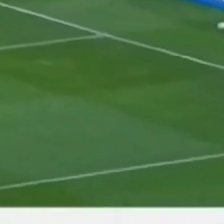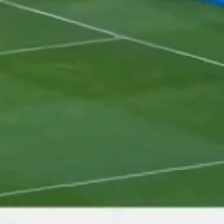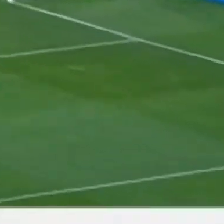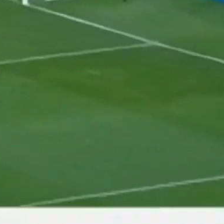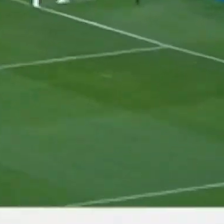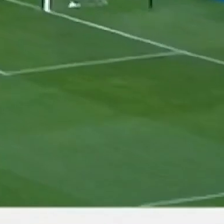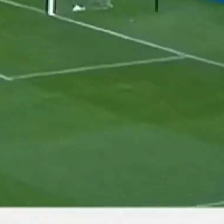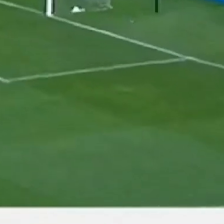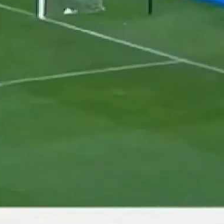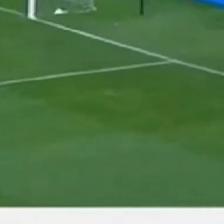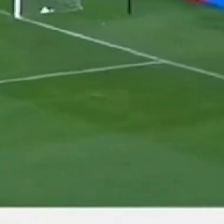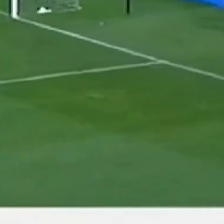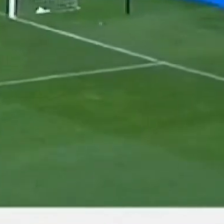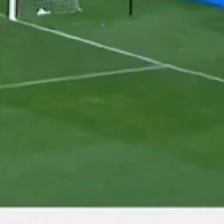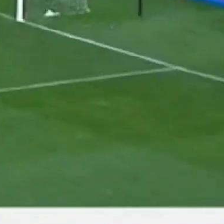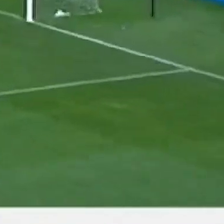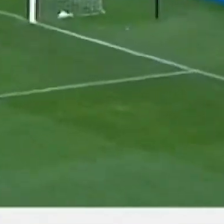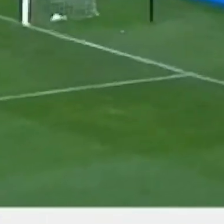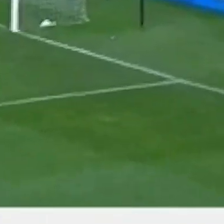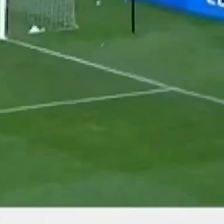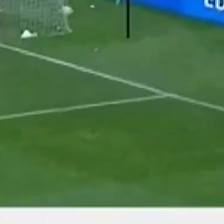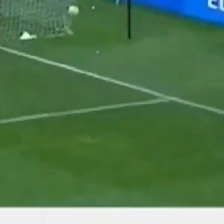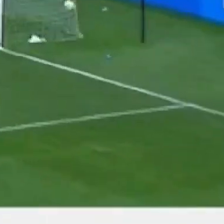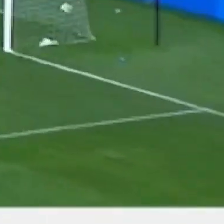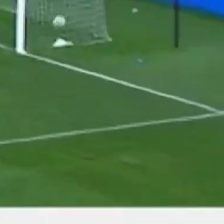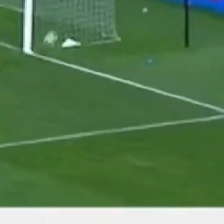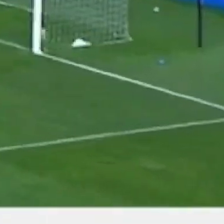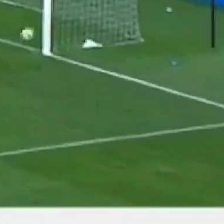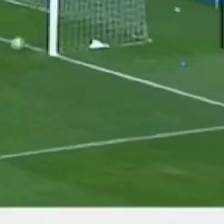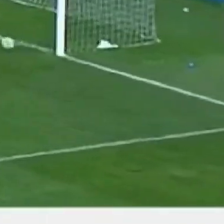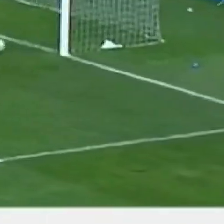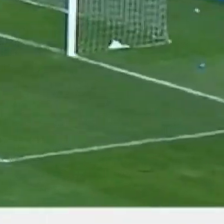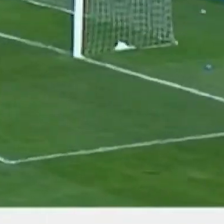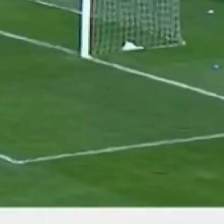of hang time on the cross. Mvala with a good touch. Mvala squares. Foster!